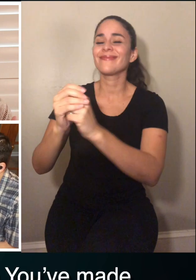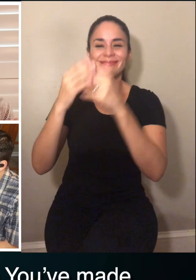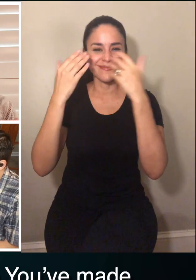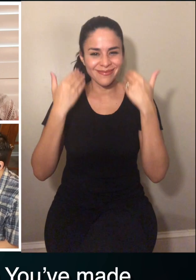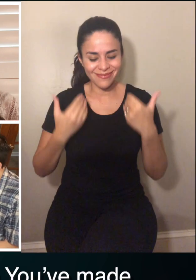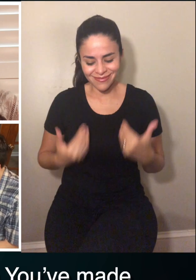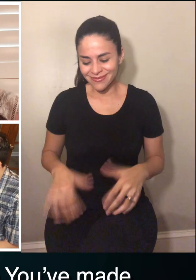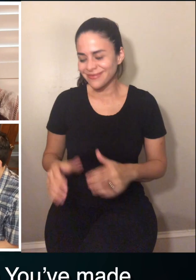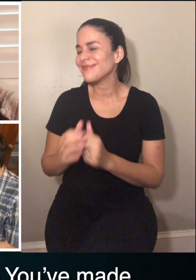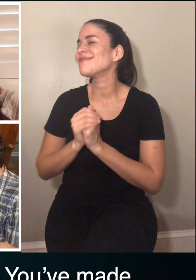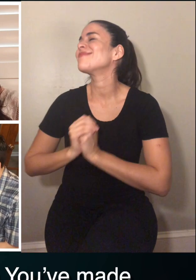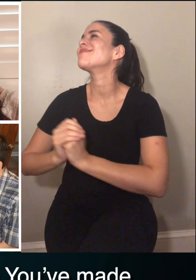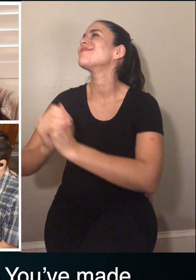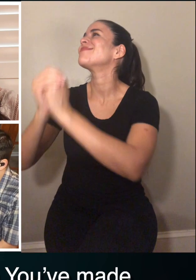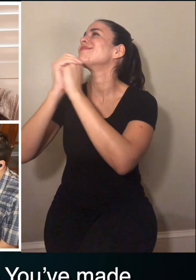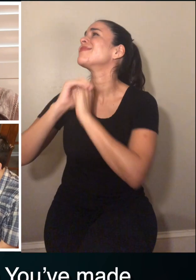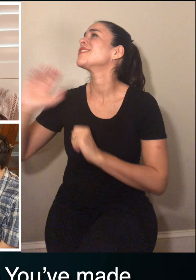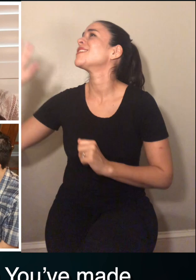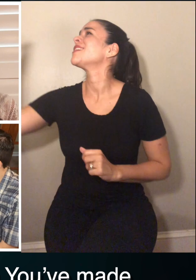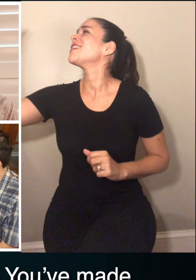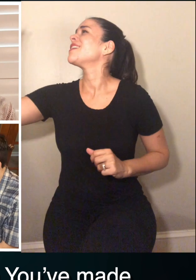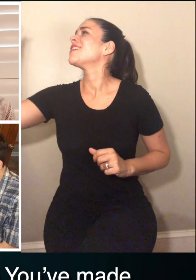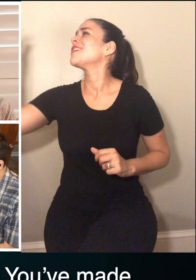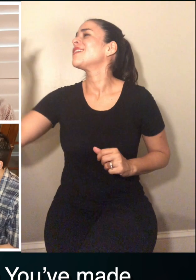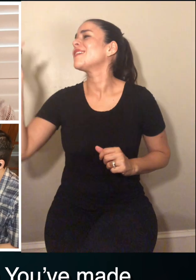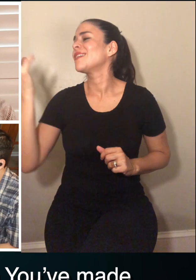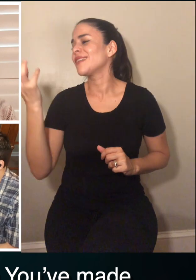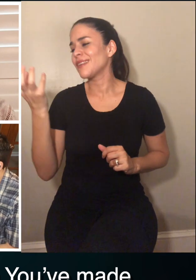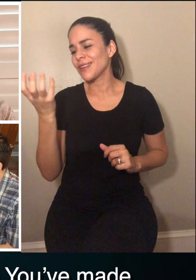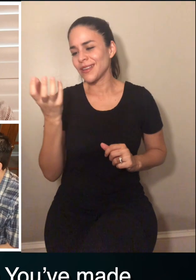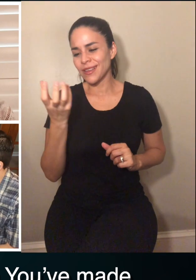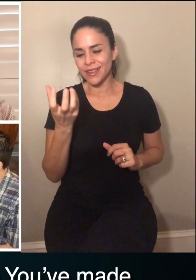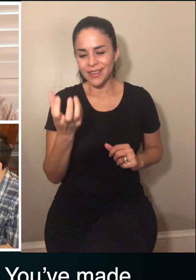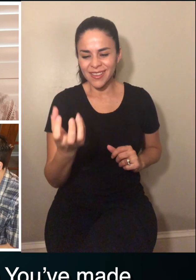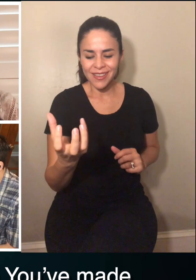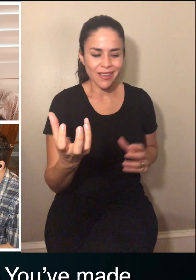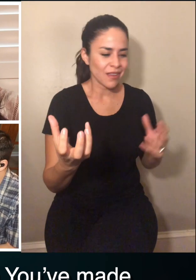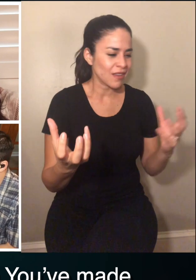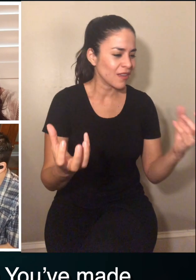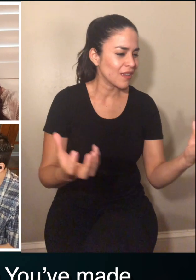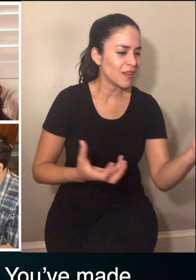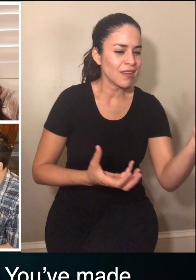I can see your heart in everything you've made.